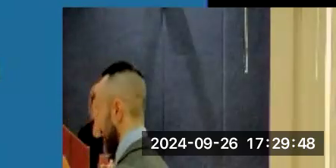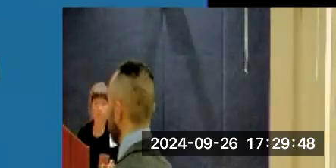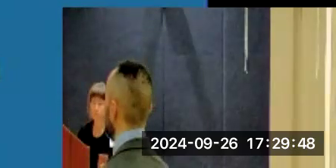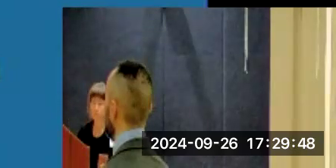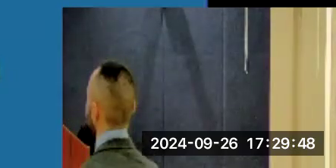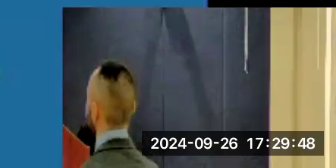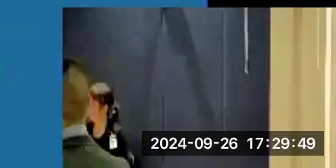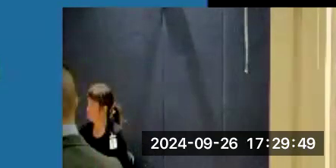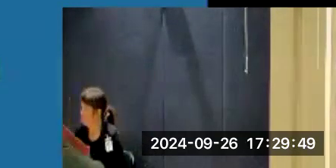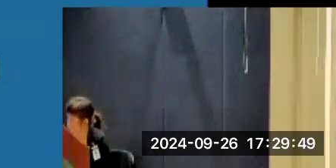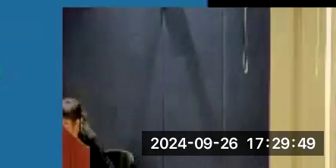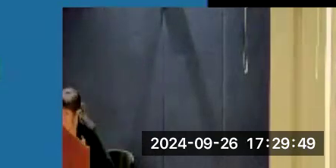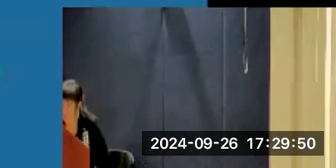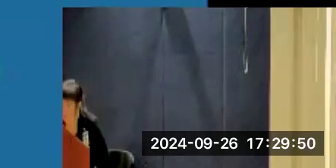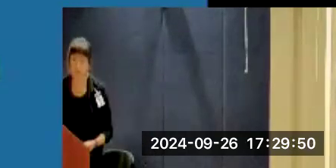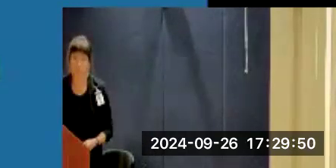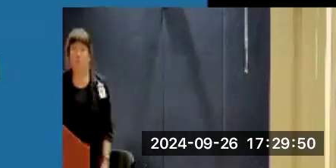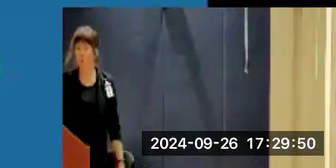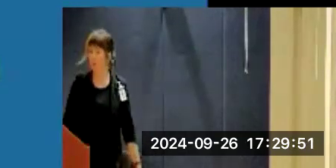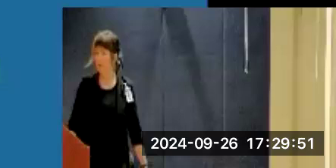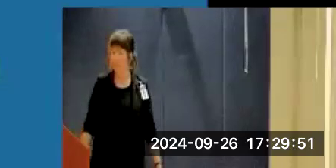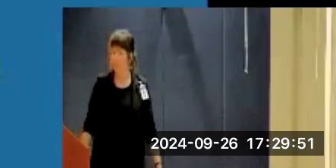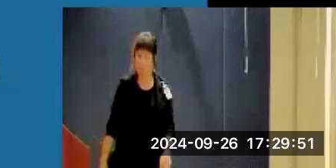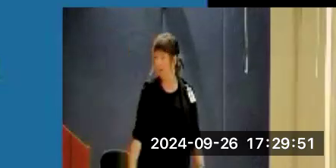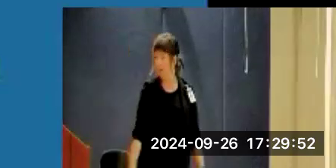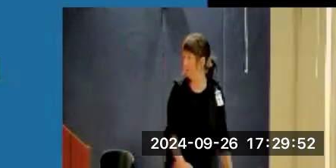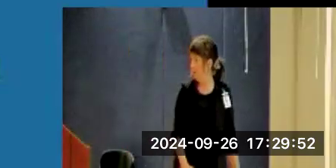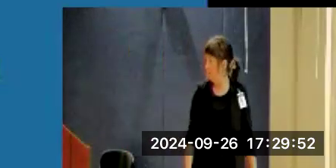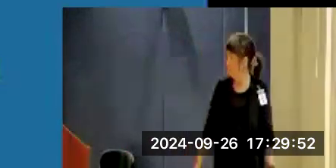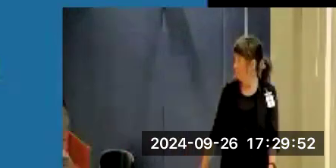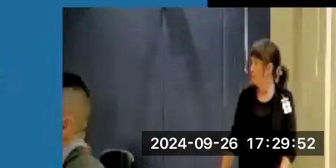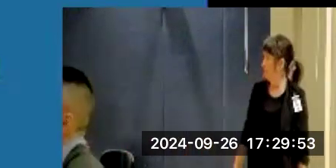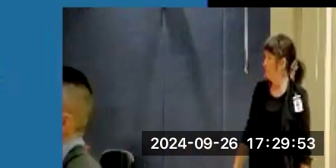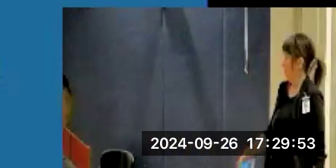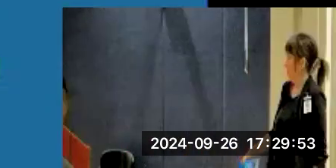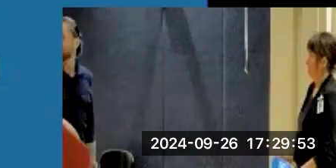Stop right. Yeah, no worries. All right, so.